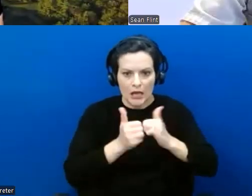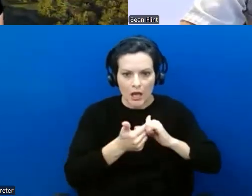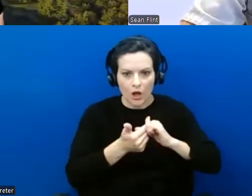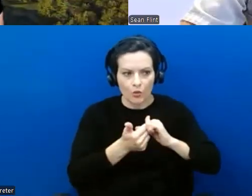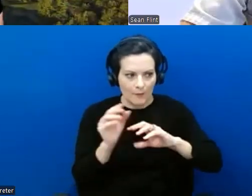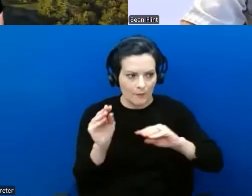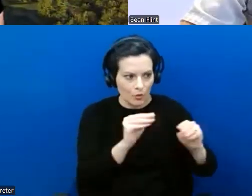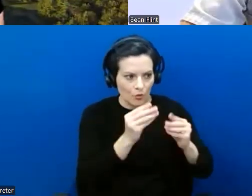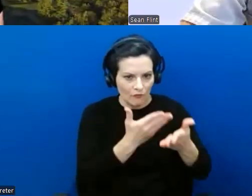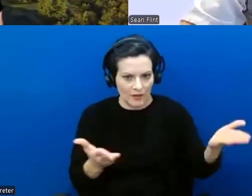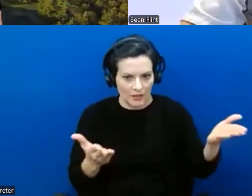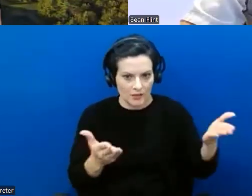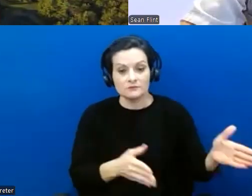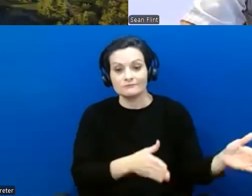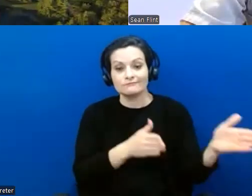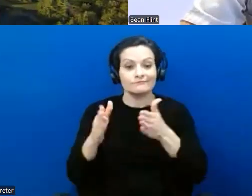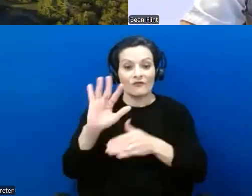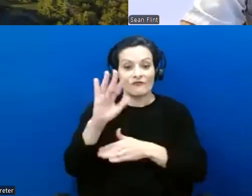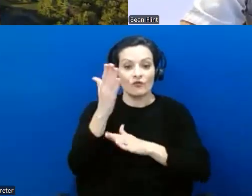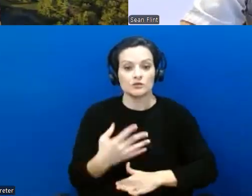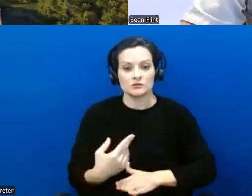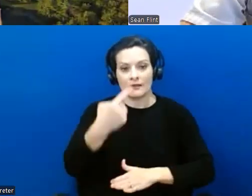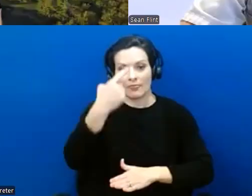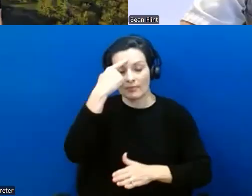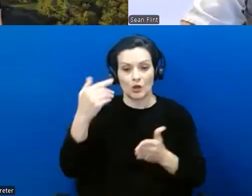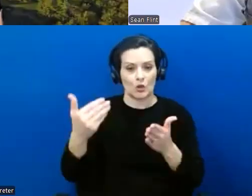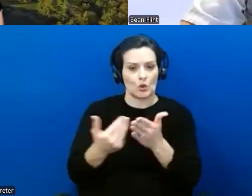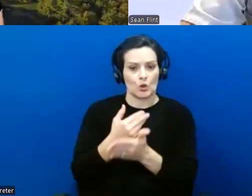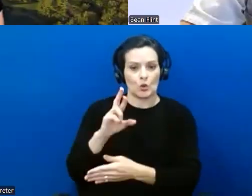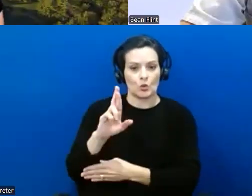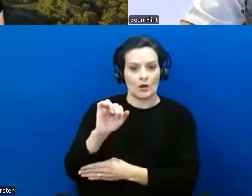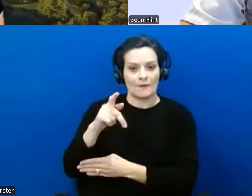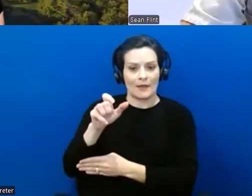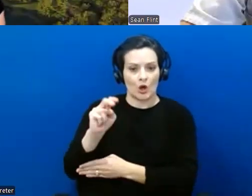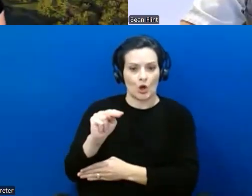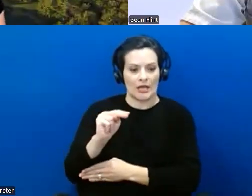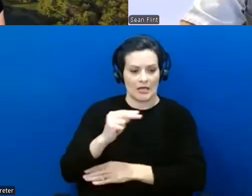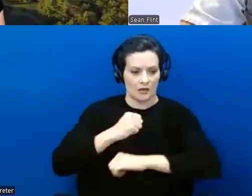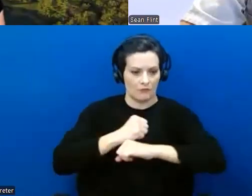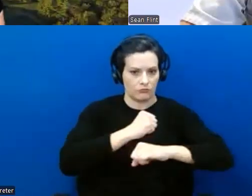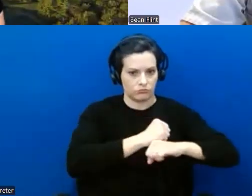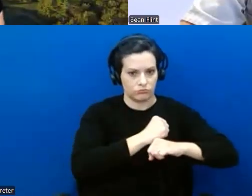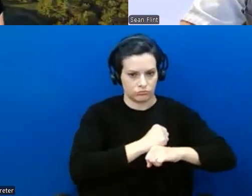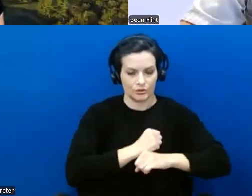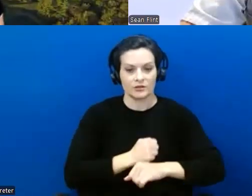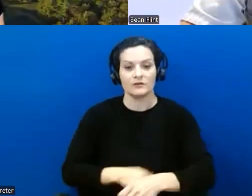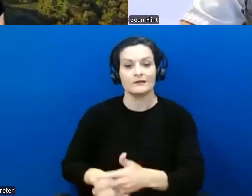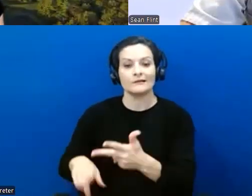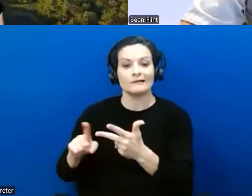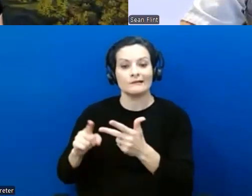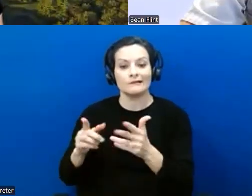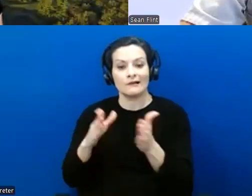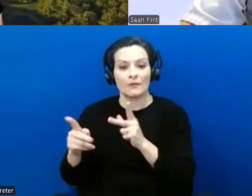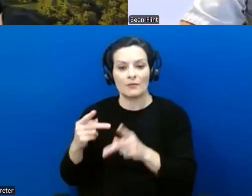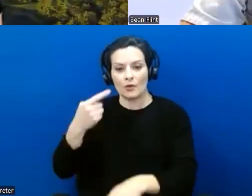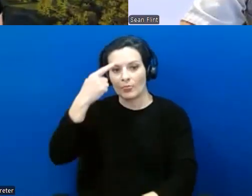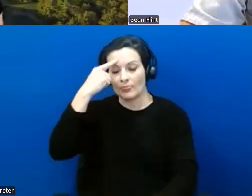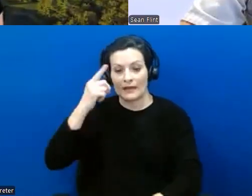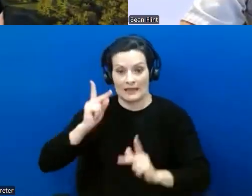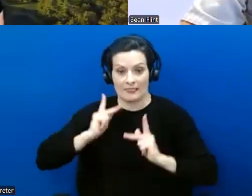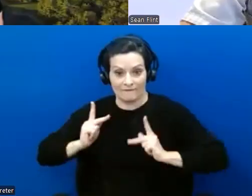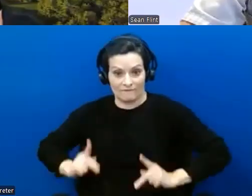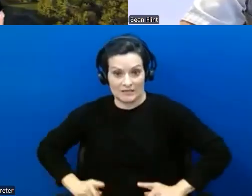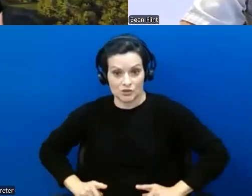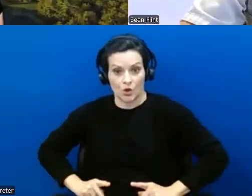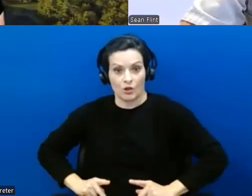There was the foresters who were thinking about the new riparian buffers, but then we had folks who were thinking about the physical safety of the campers,